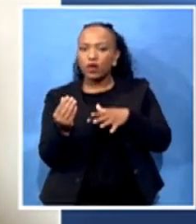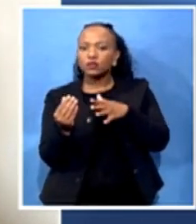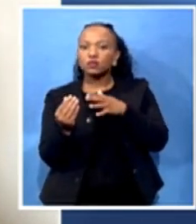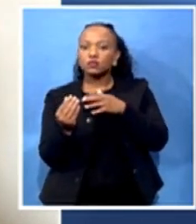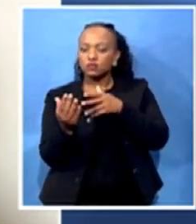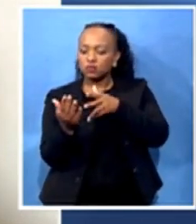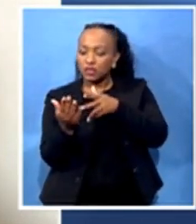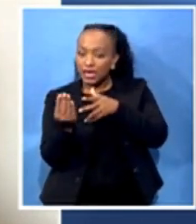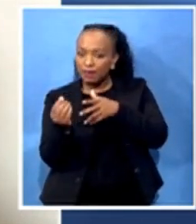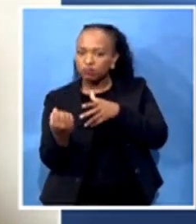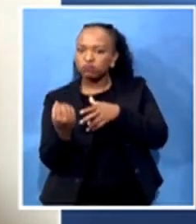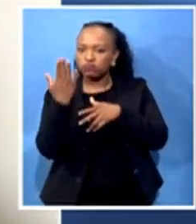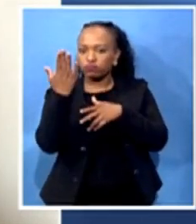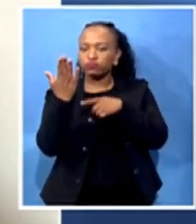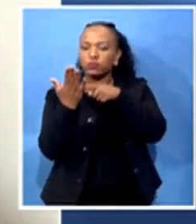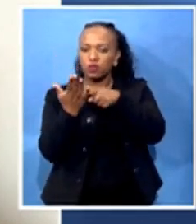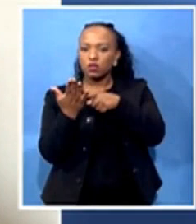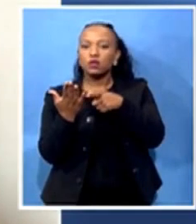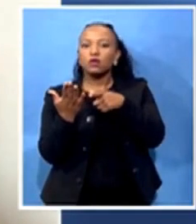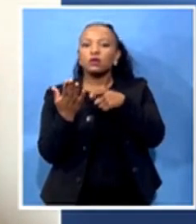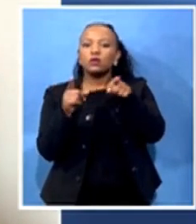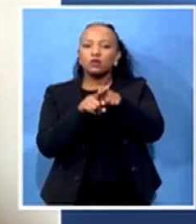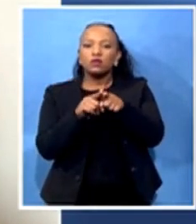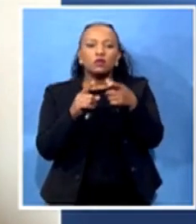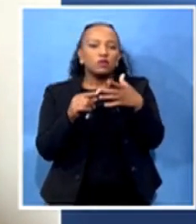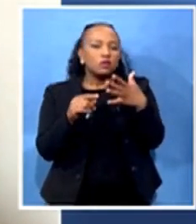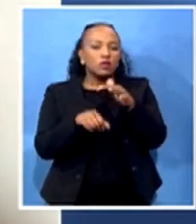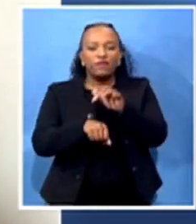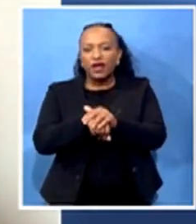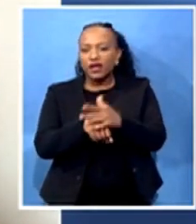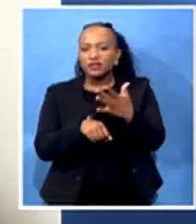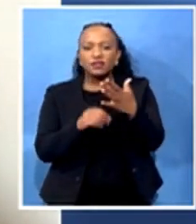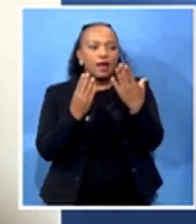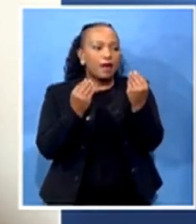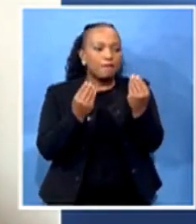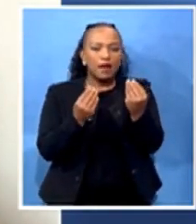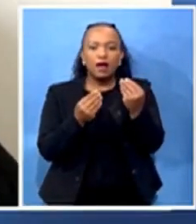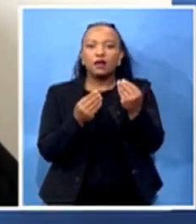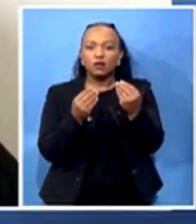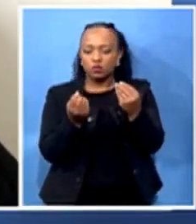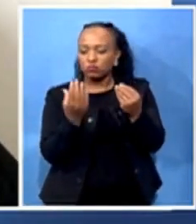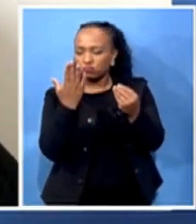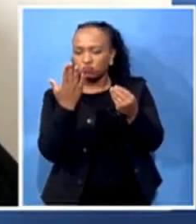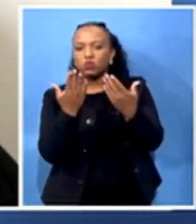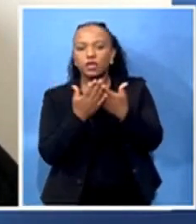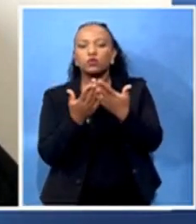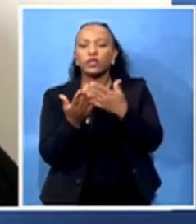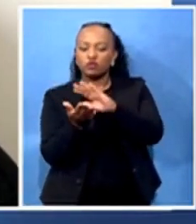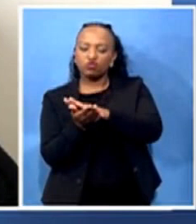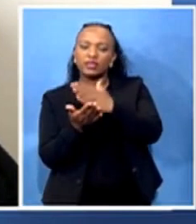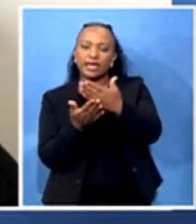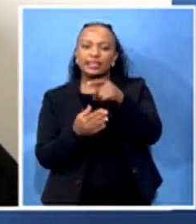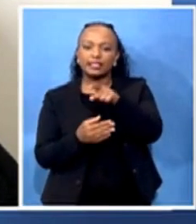up your friend's contact list and just send it things that you want to translate. Yeah, which makes it much, much